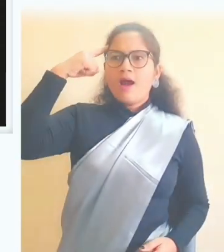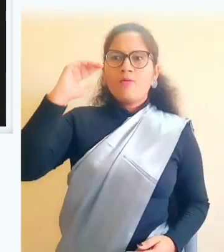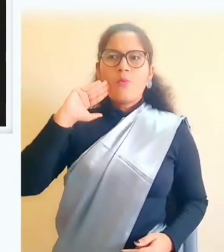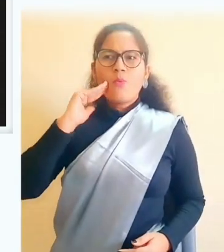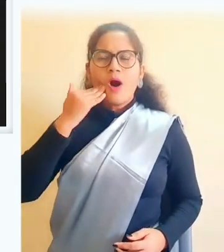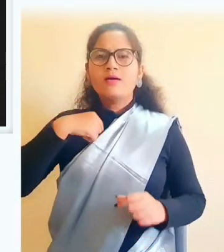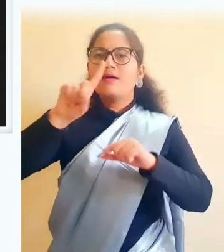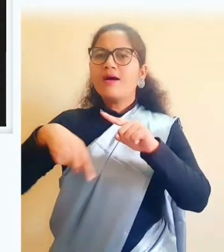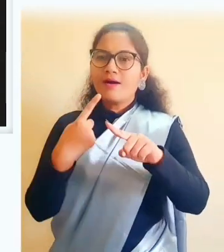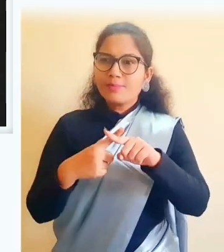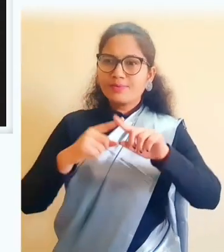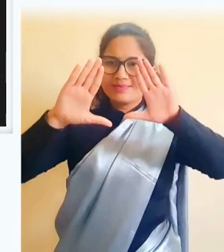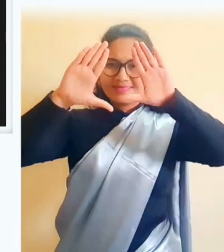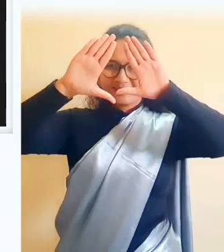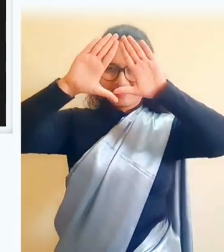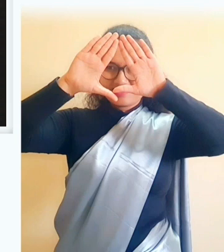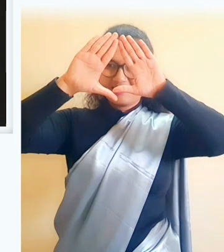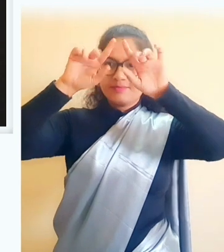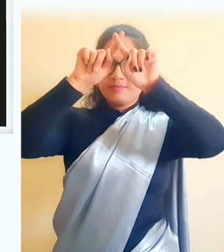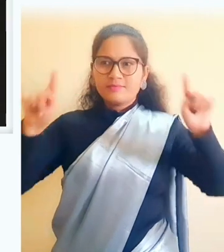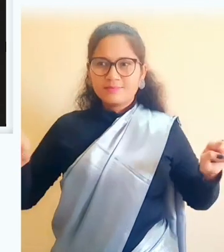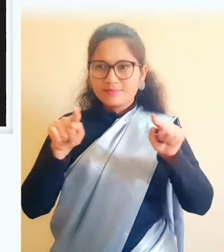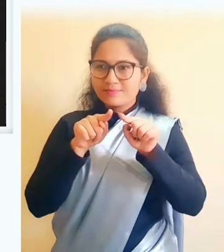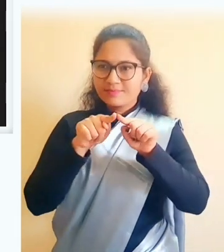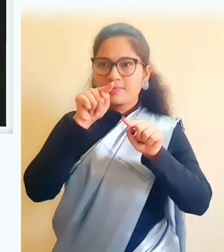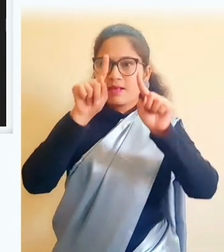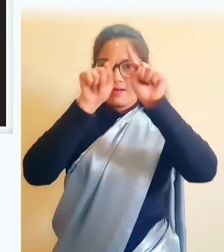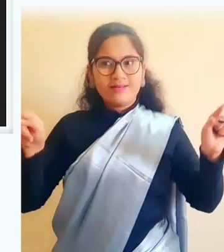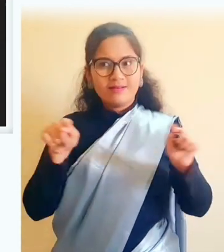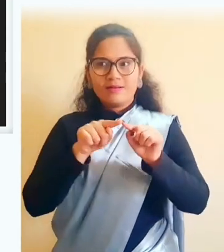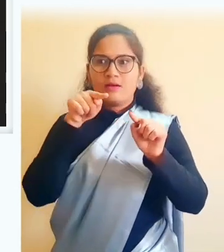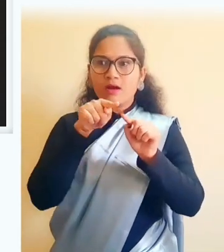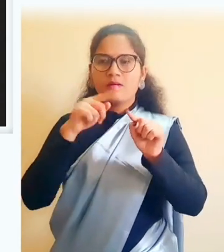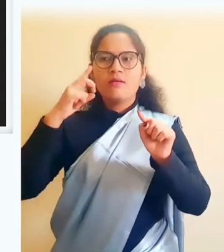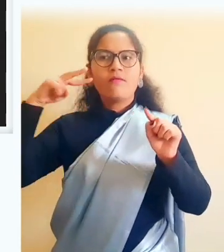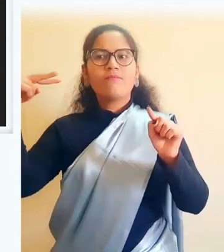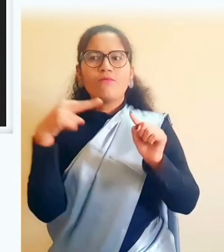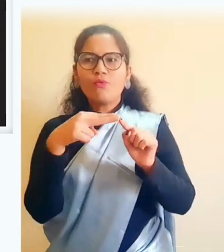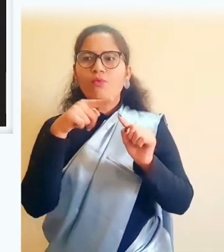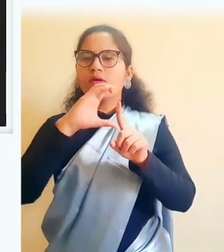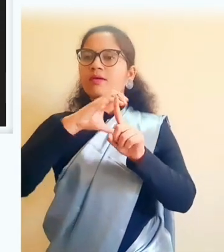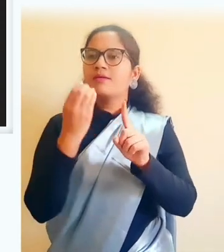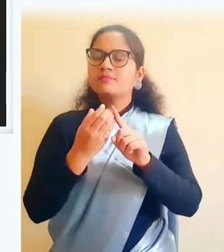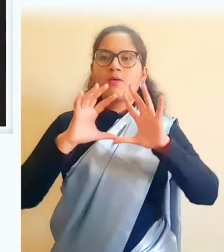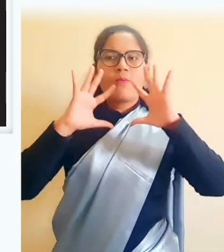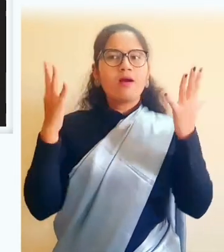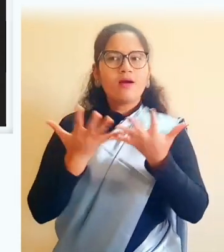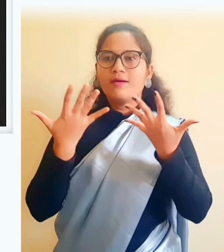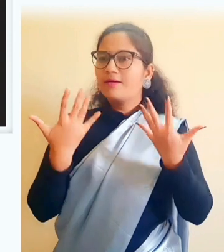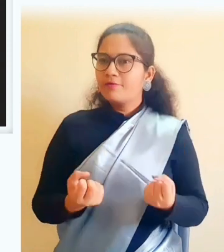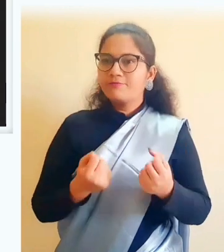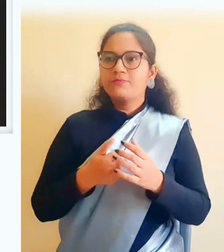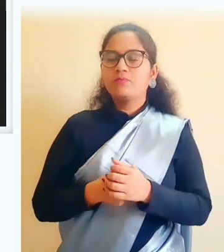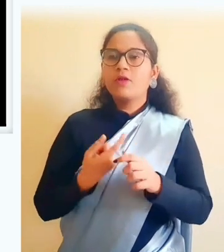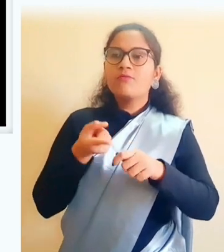What comes to mind when you think of pyramids? This almost triangular shape is seen in cultures all over the